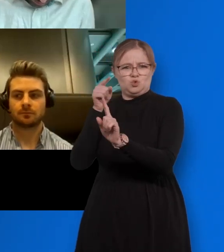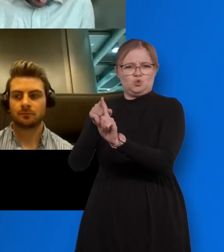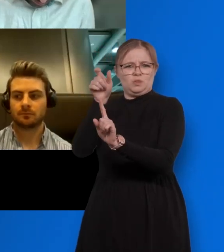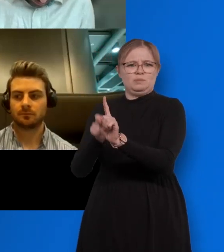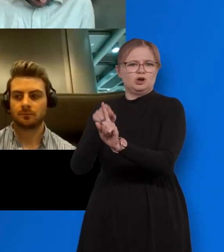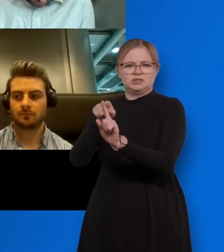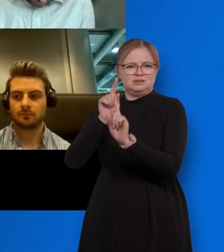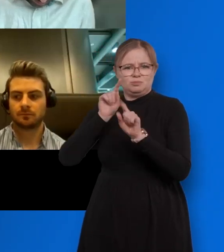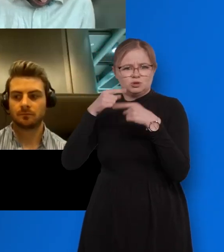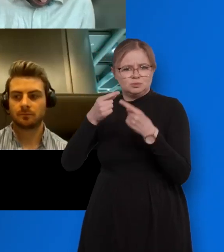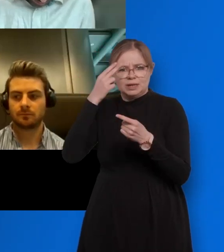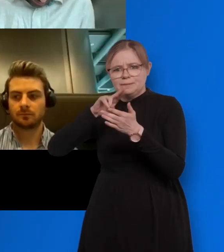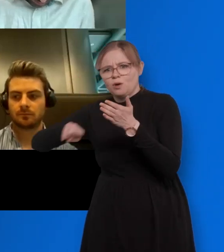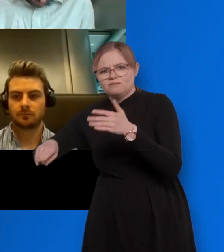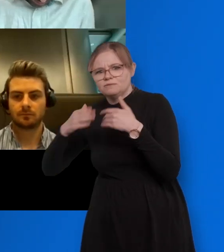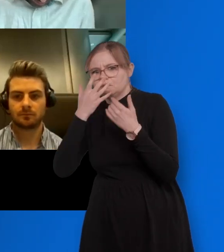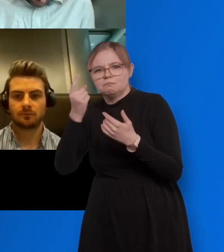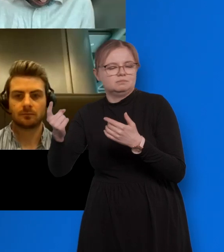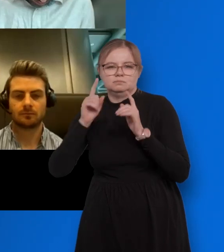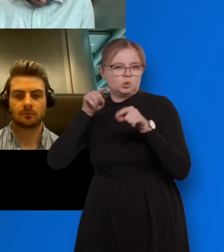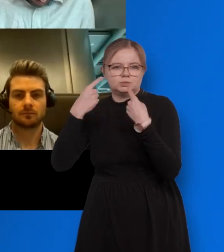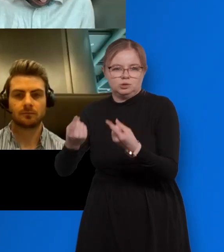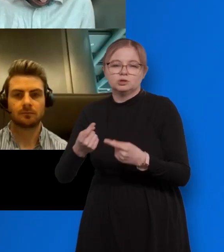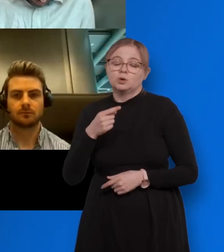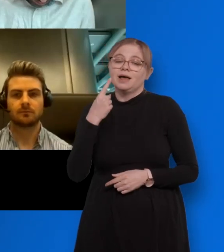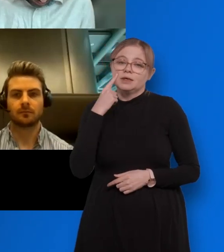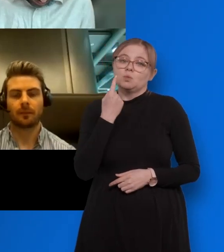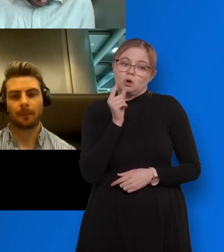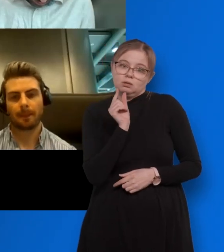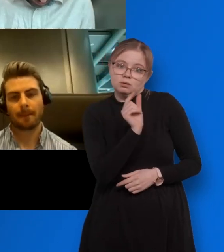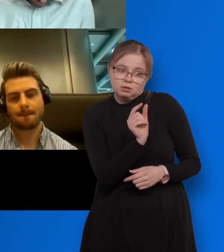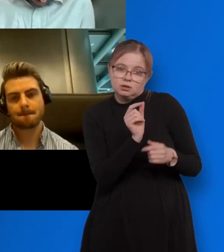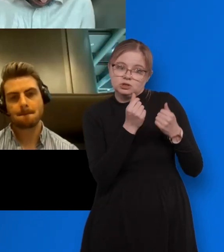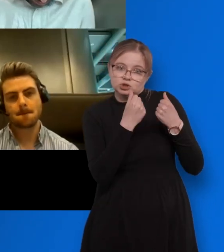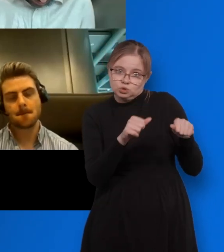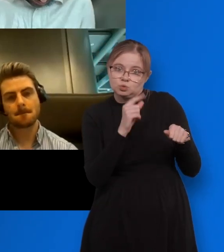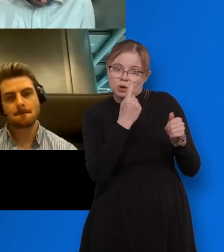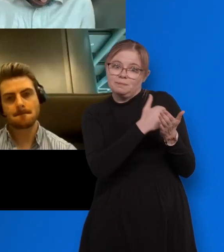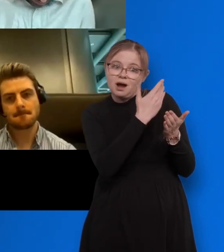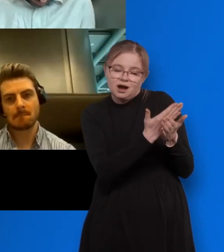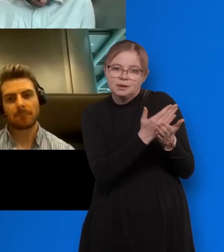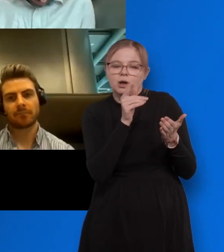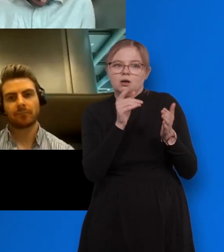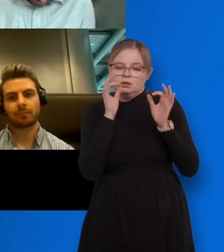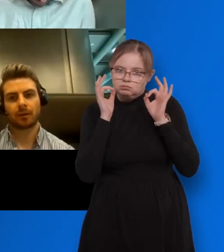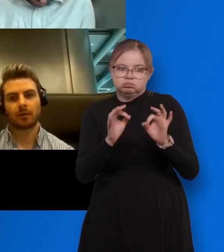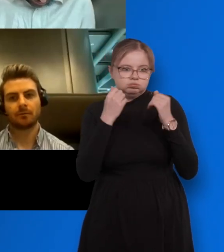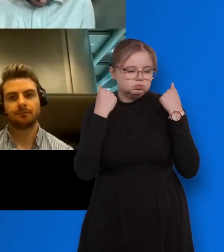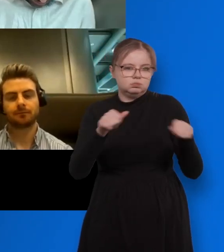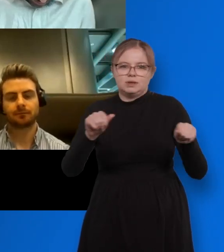one piece of the puzzle to try and promote equity in a funding or resource allocation ecosystem,